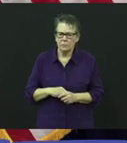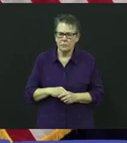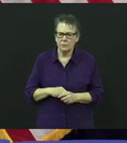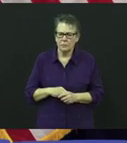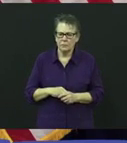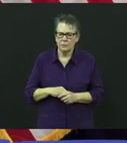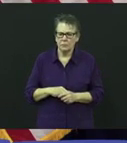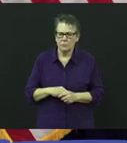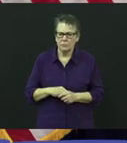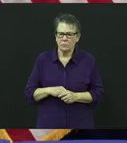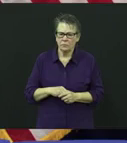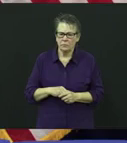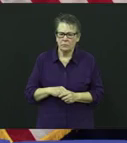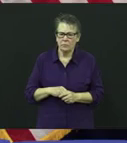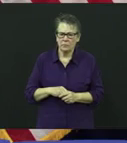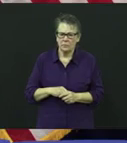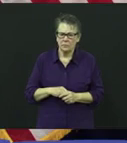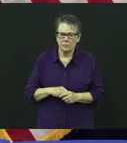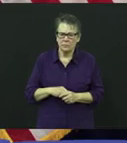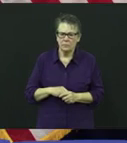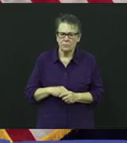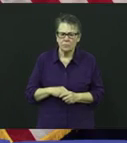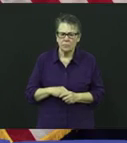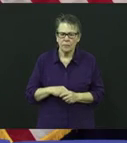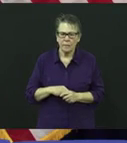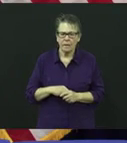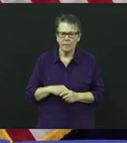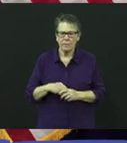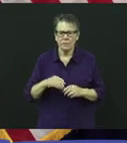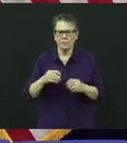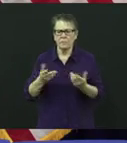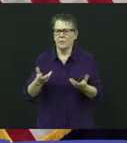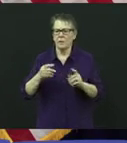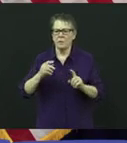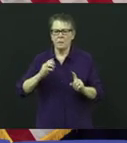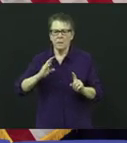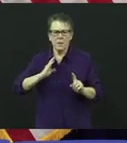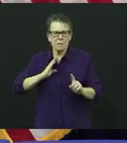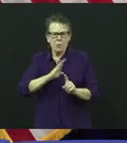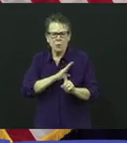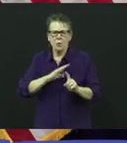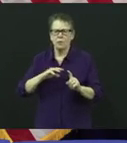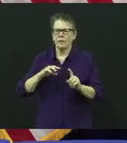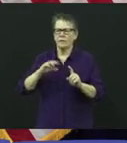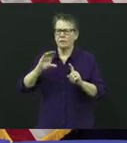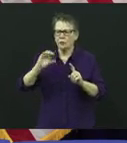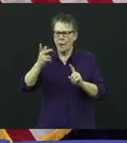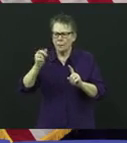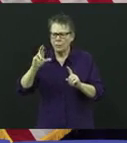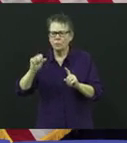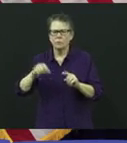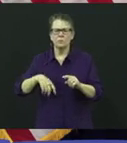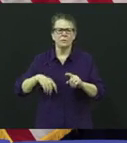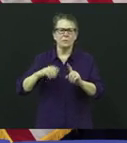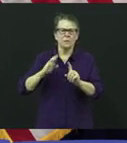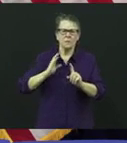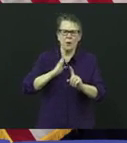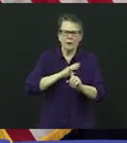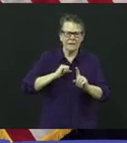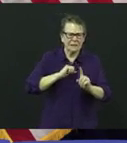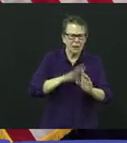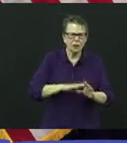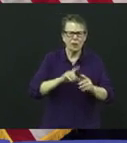have consistently been there for the state of New Jersey across both sides of the aisle, putting America and New Jersey first. There's no